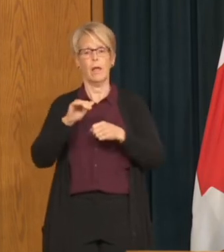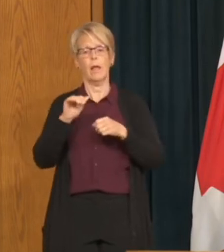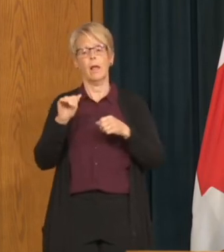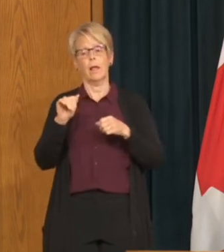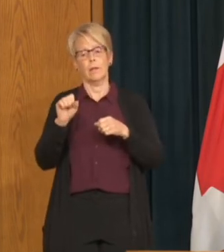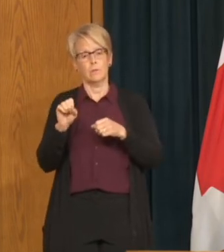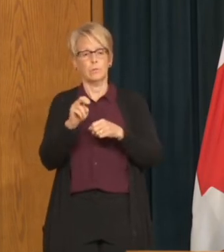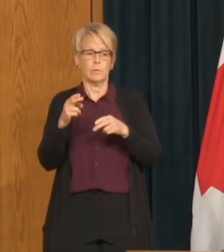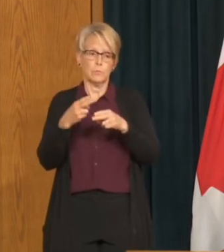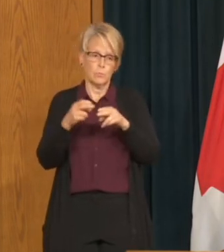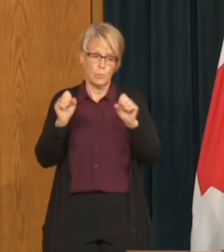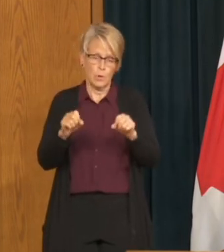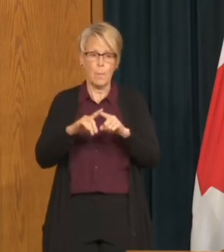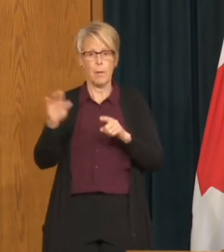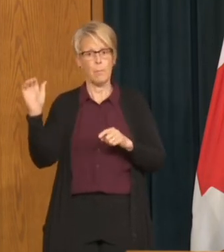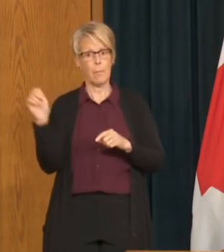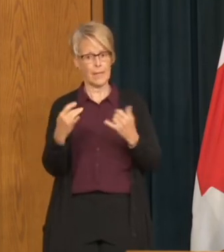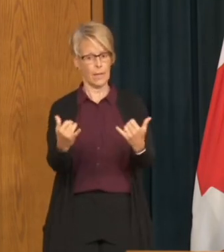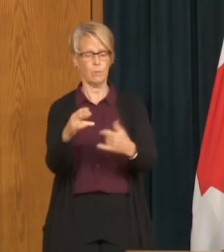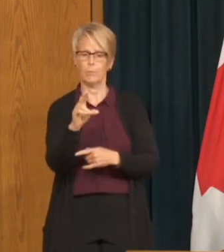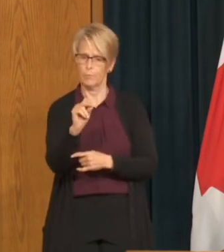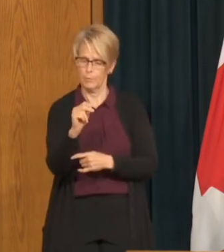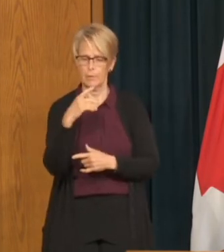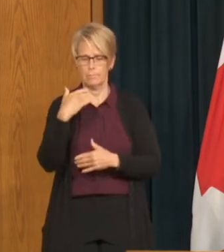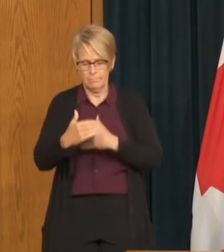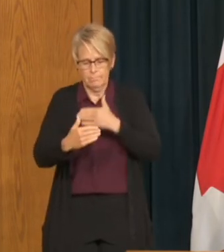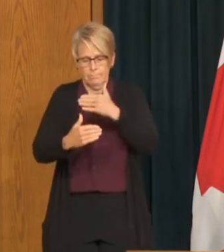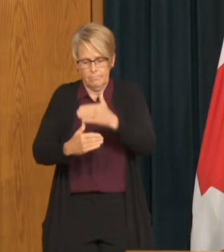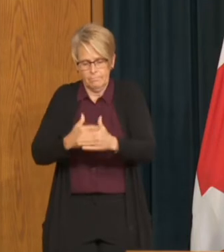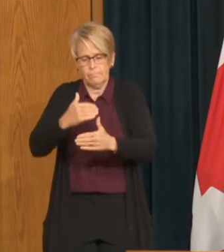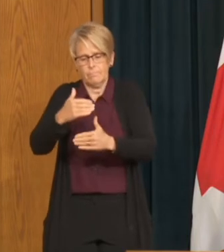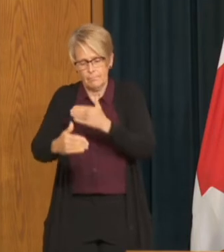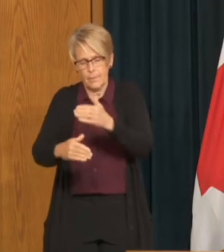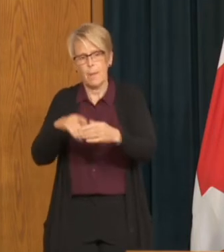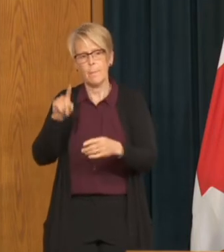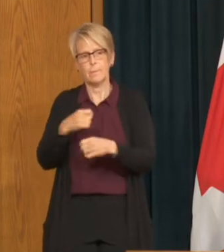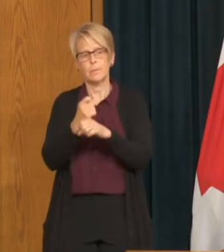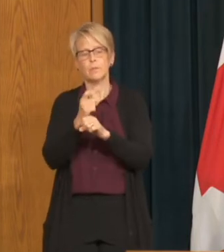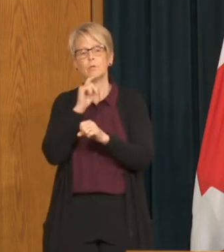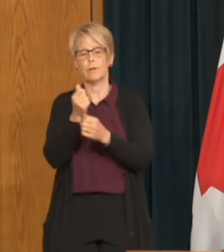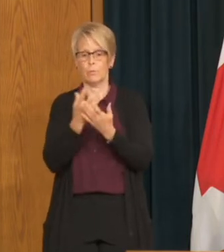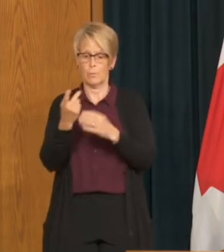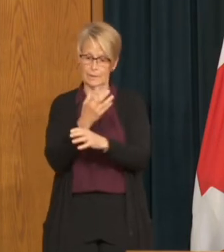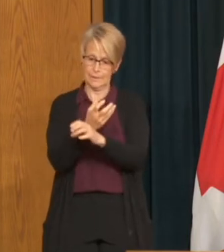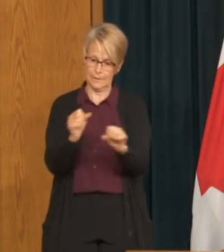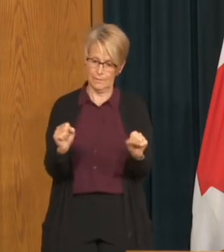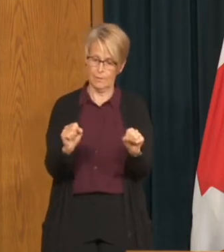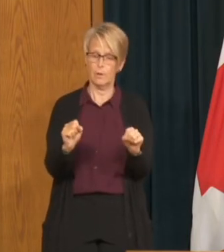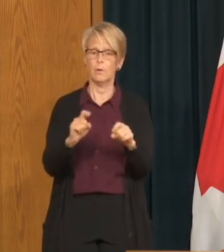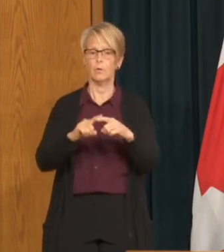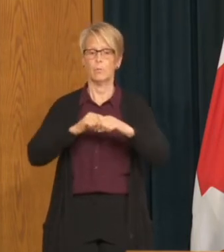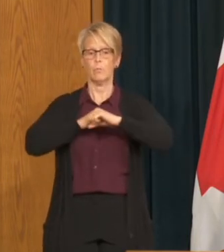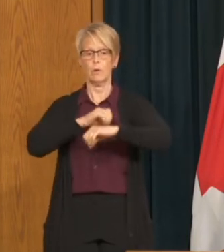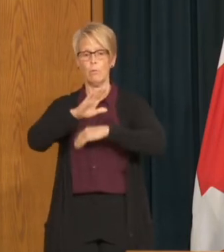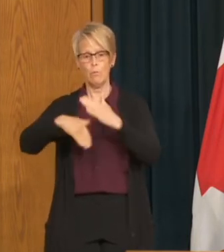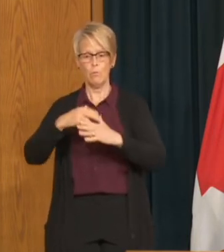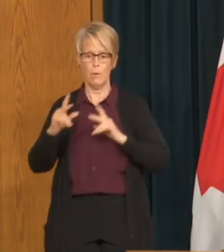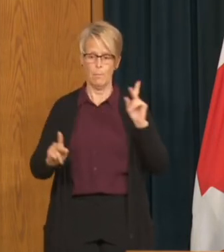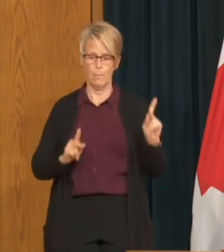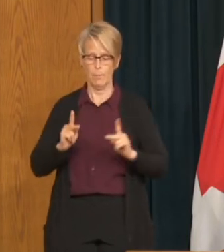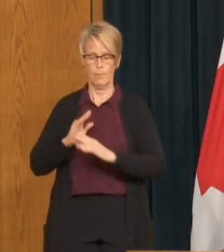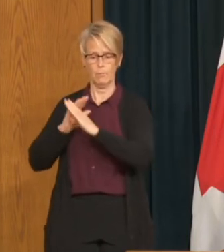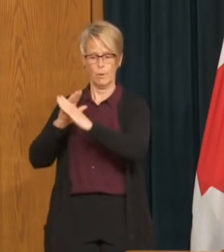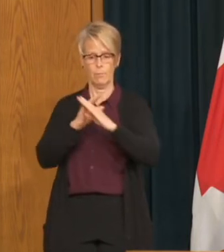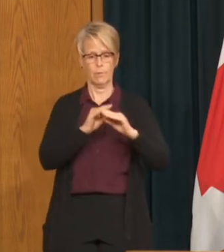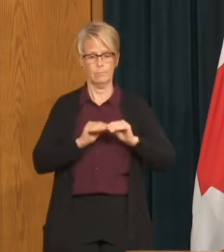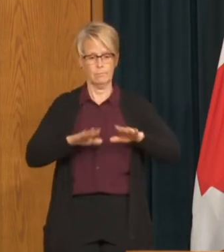it's not yet business as usual. Our health services require new safety measures to ensure protections are in place against